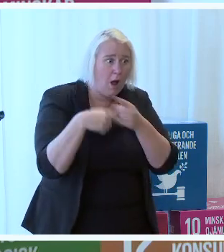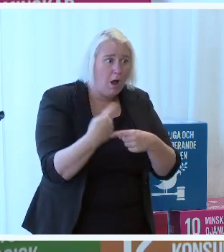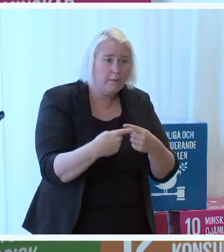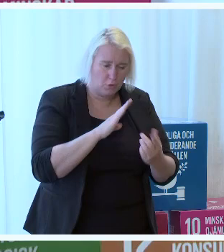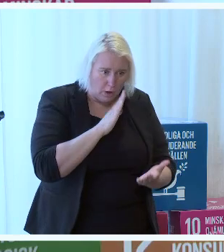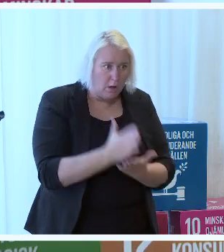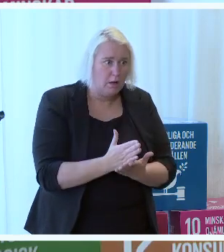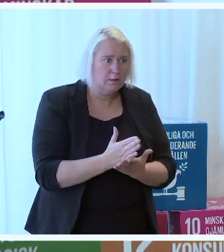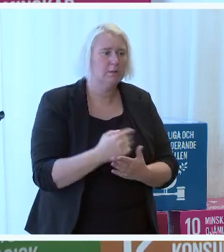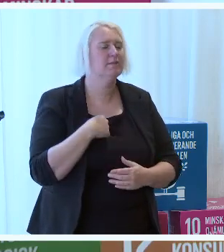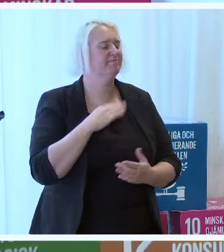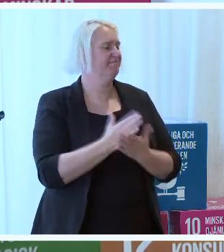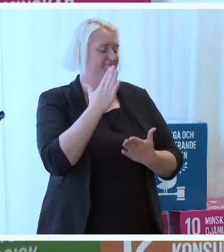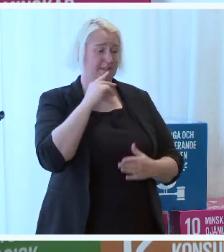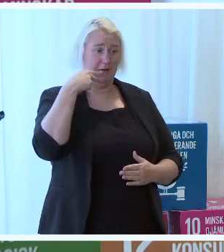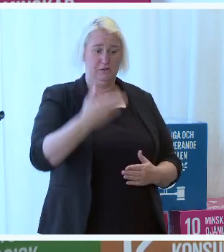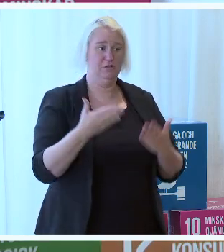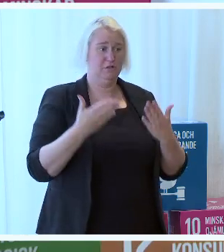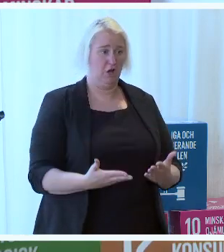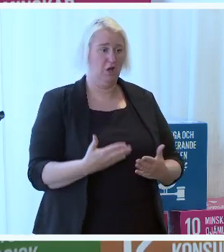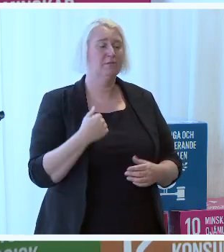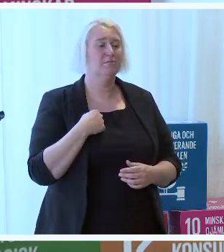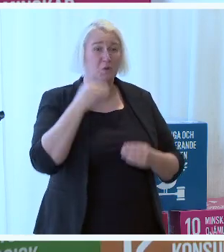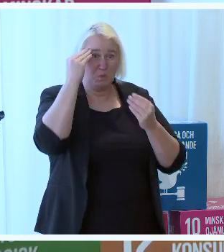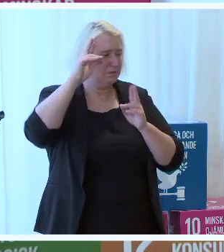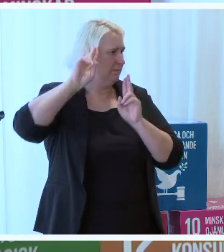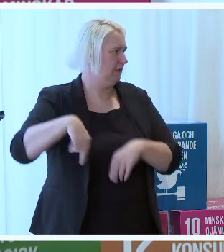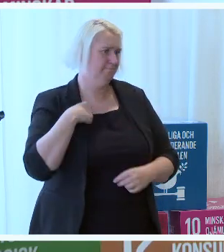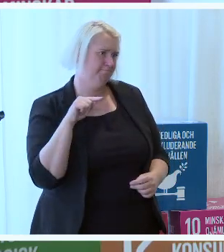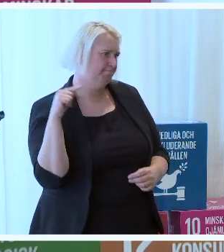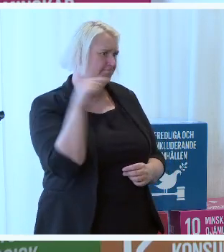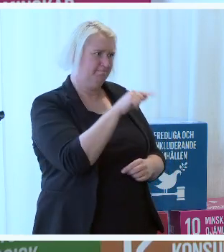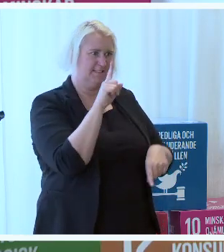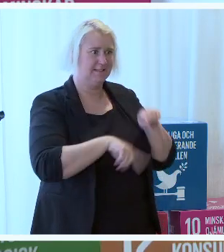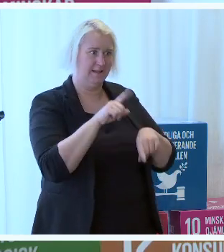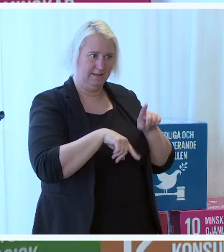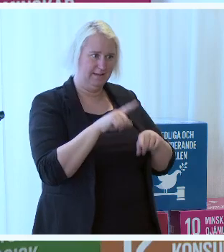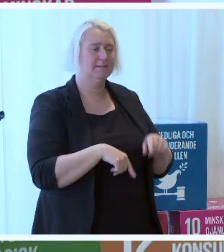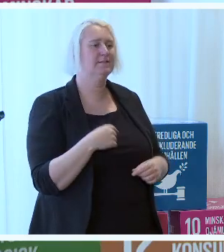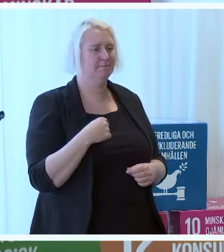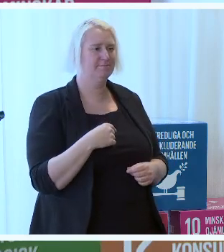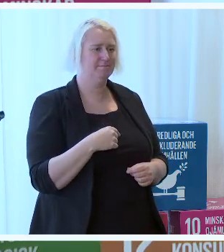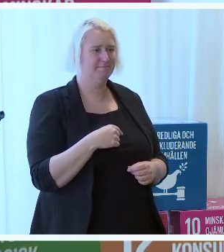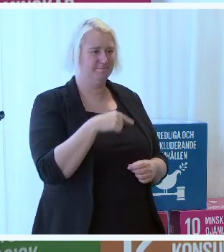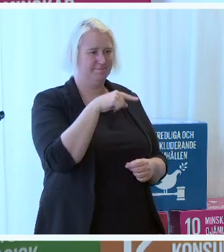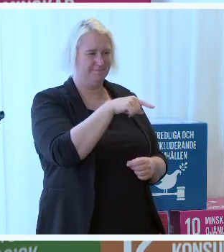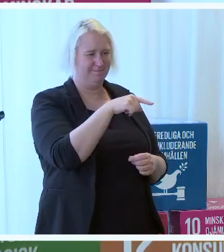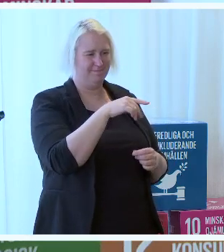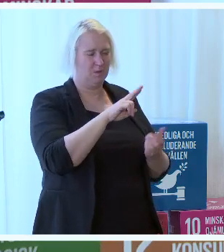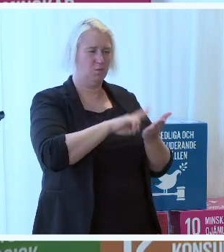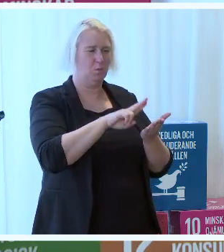morning she did not come back to the training to continue. She went with her relatives to the government office and her